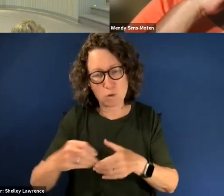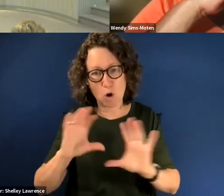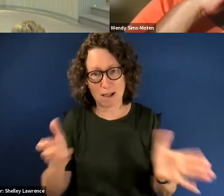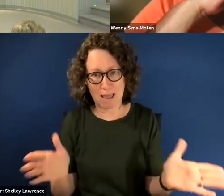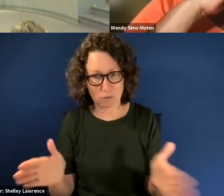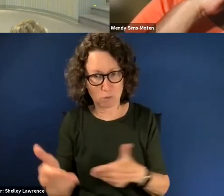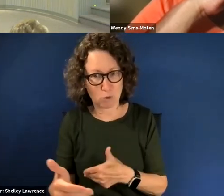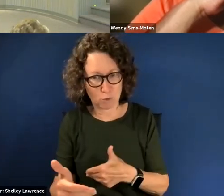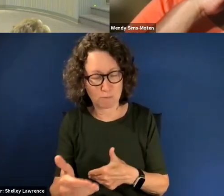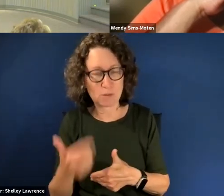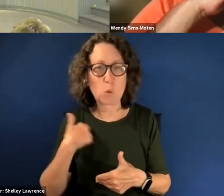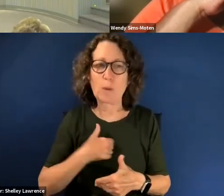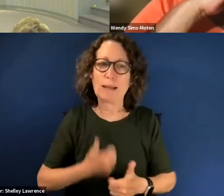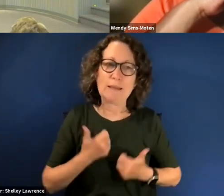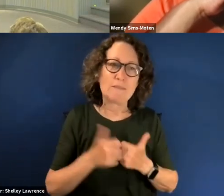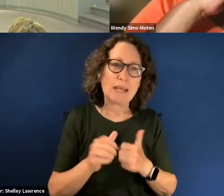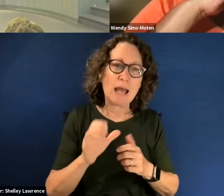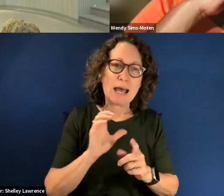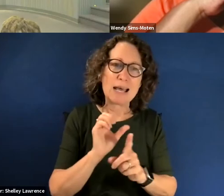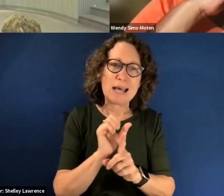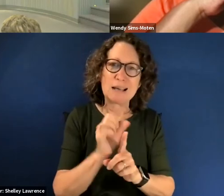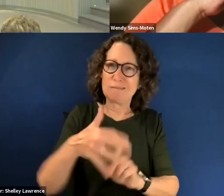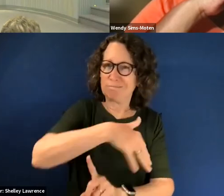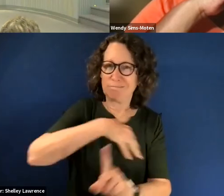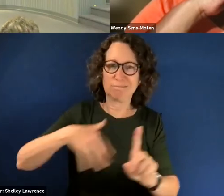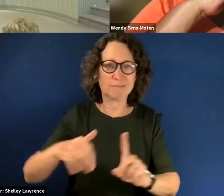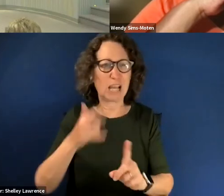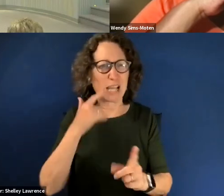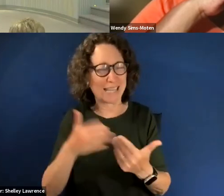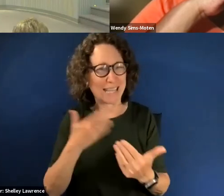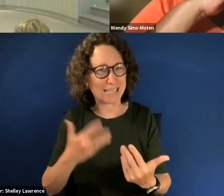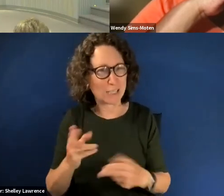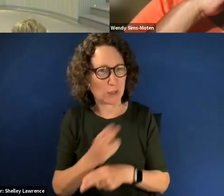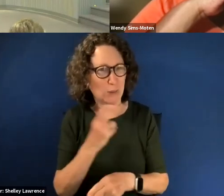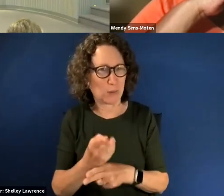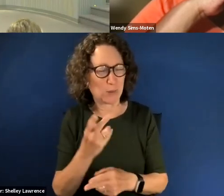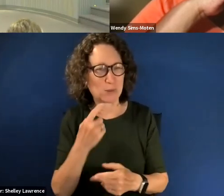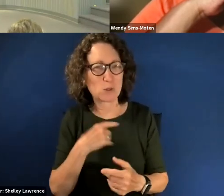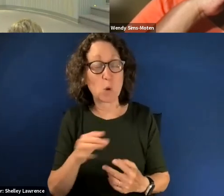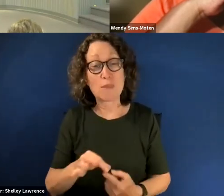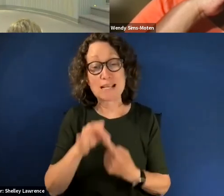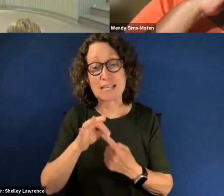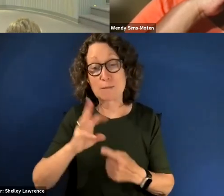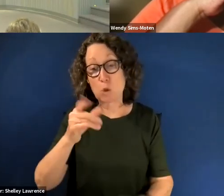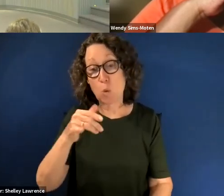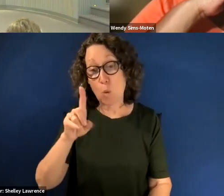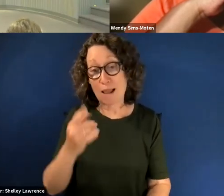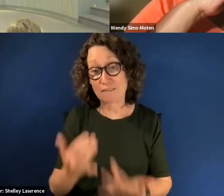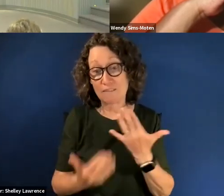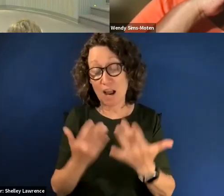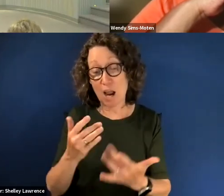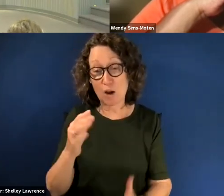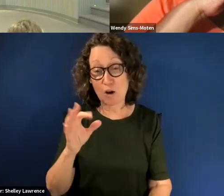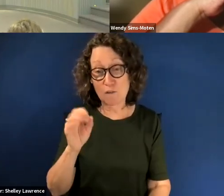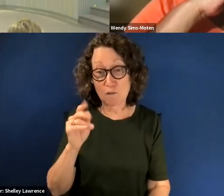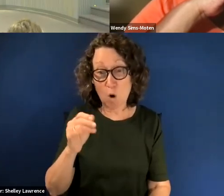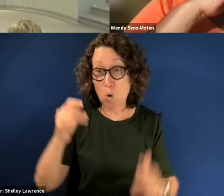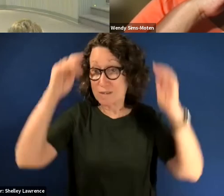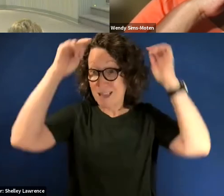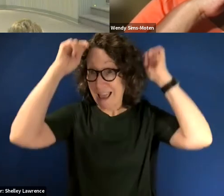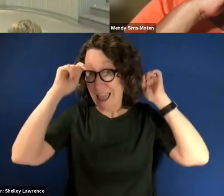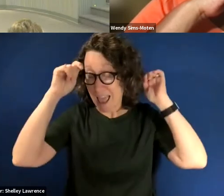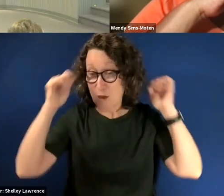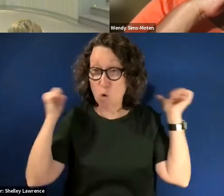classrooms. We live in a climate where this could so easily be adopted. With the exception of wildfire smoke, a sun hat or sweater